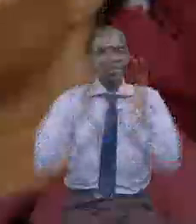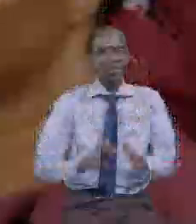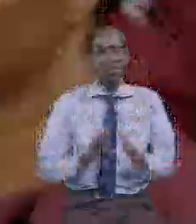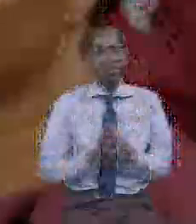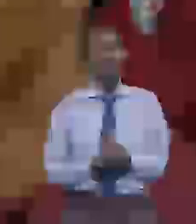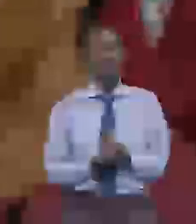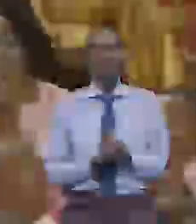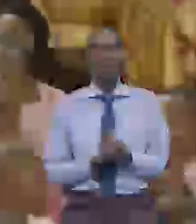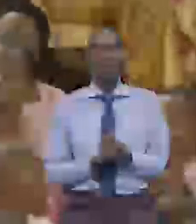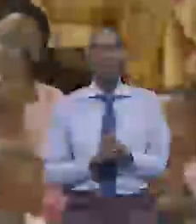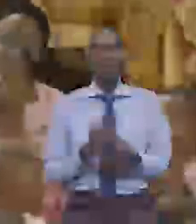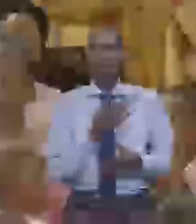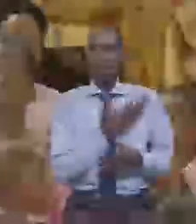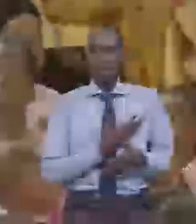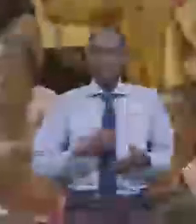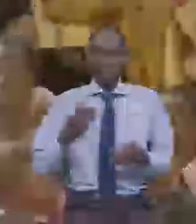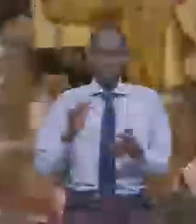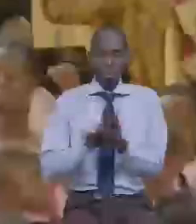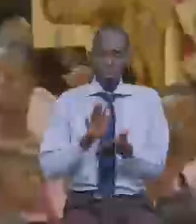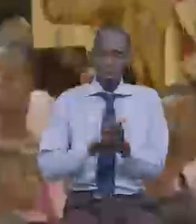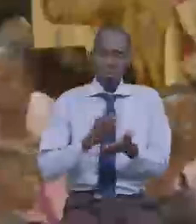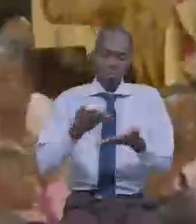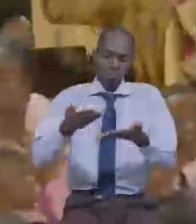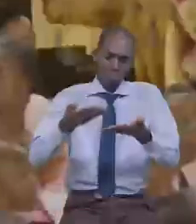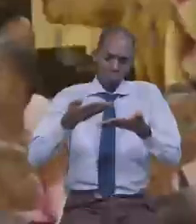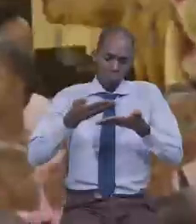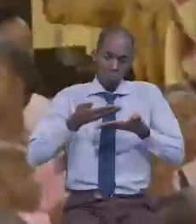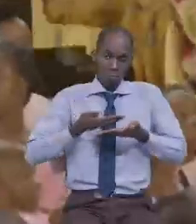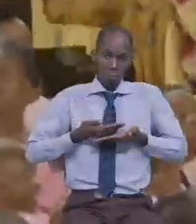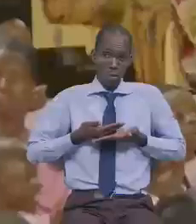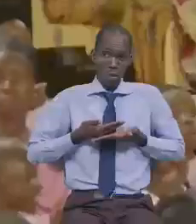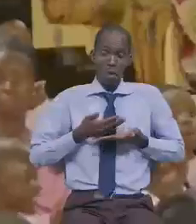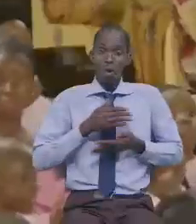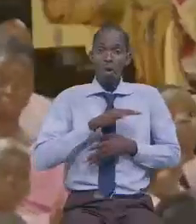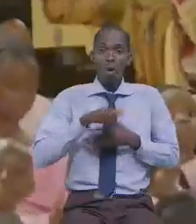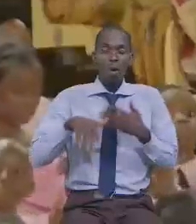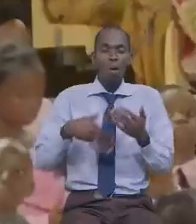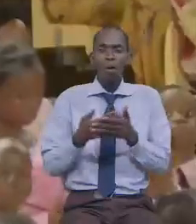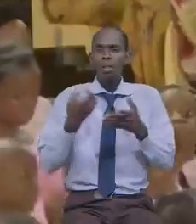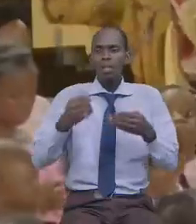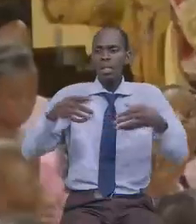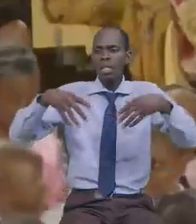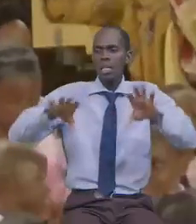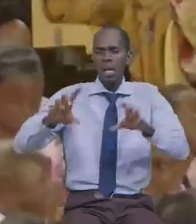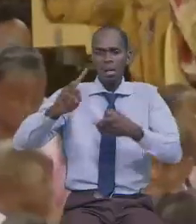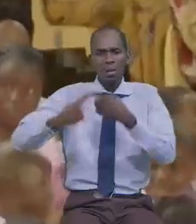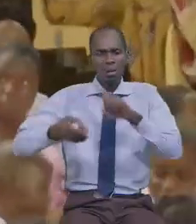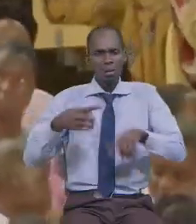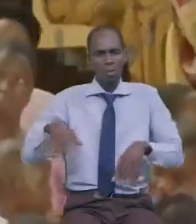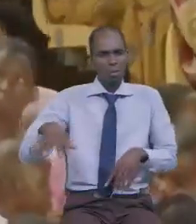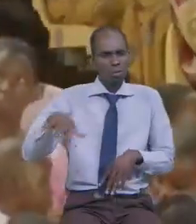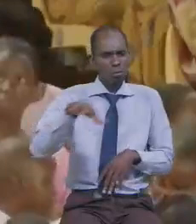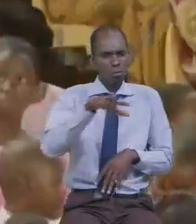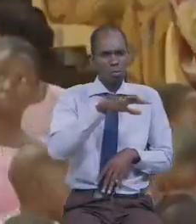And then he gave my paper to me. And all the members in our class, all our students, they didn't call